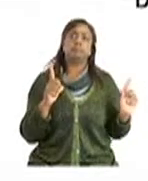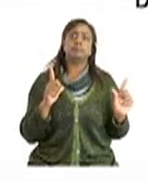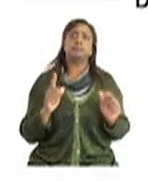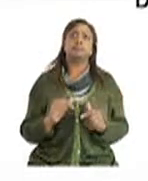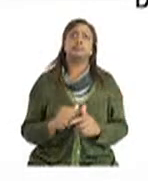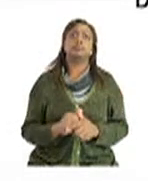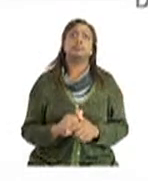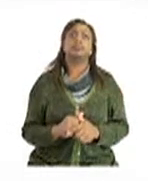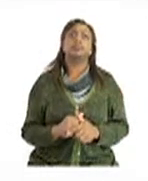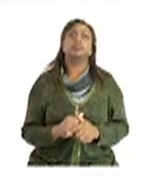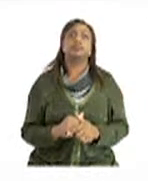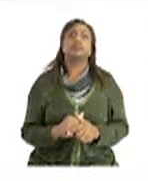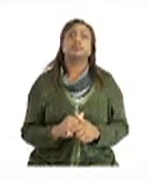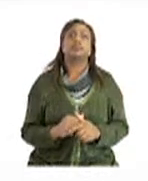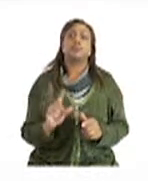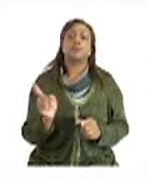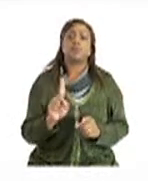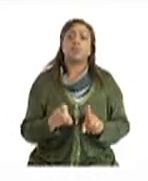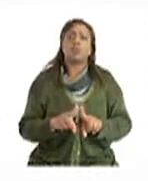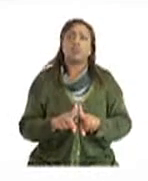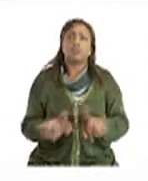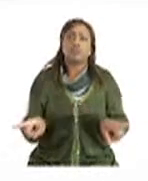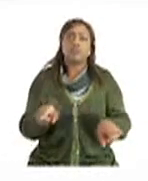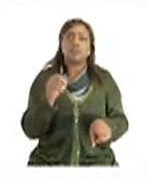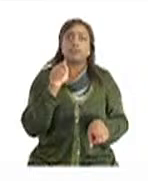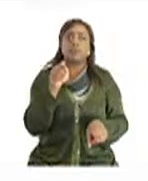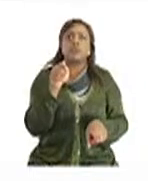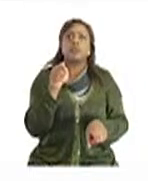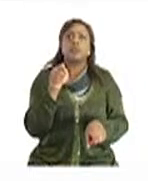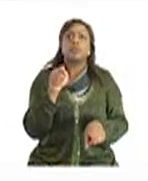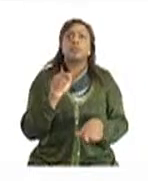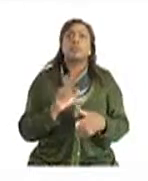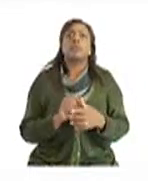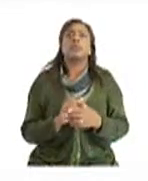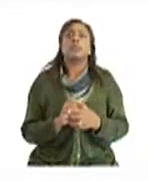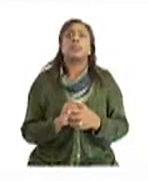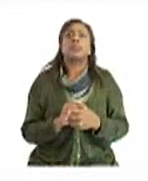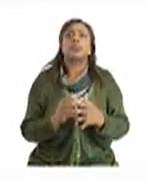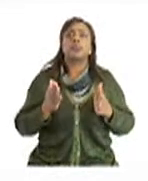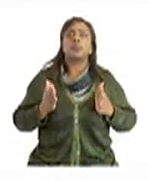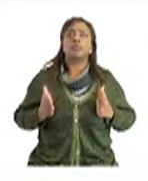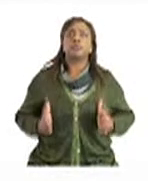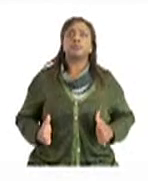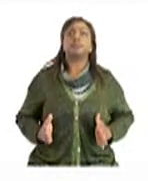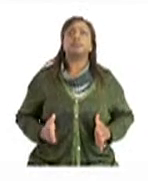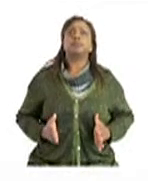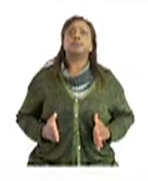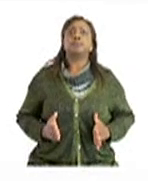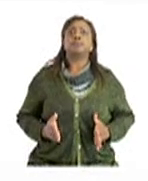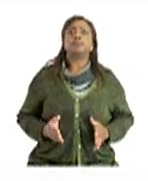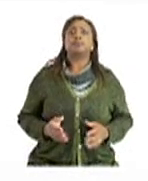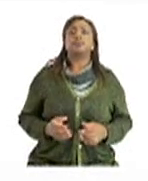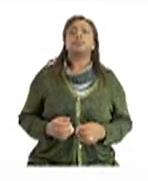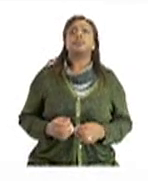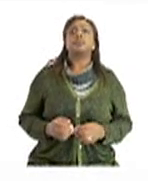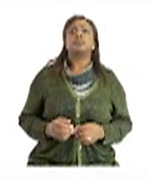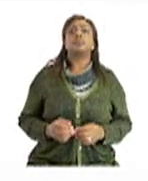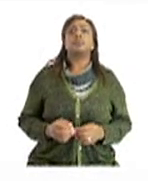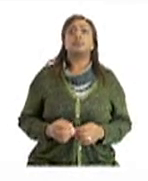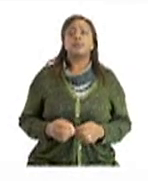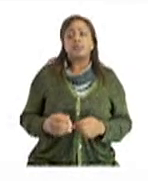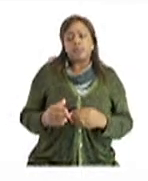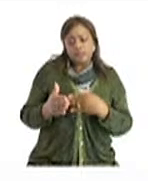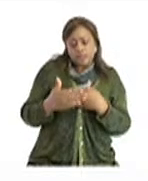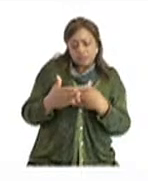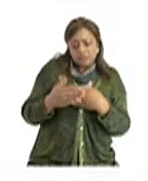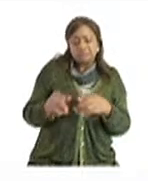a male and female. The human reproductive system is so similar,